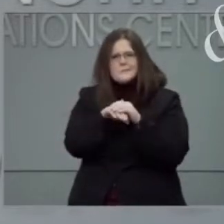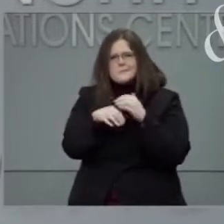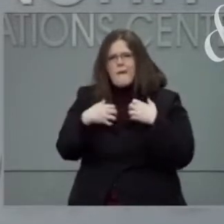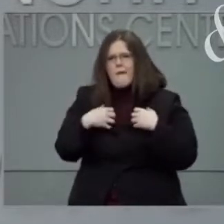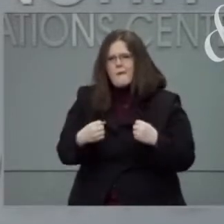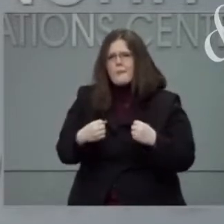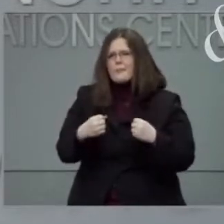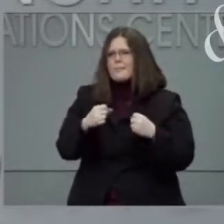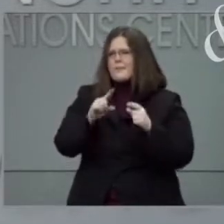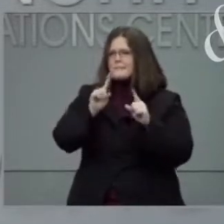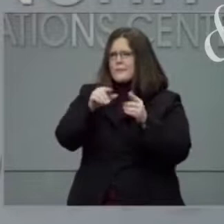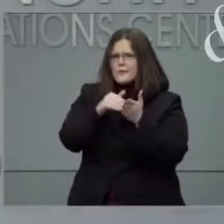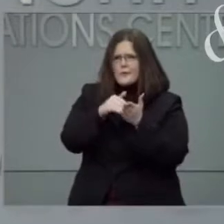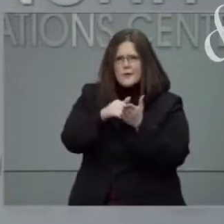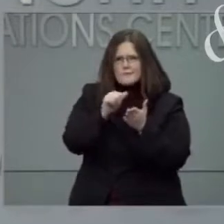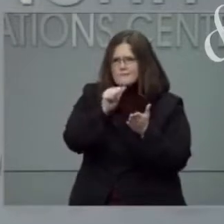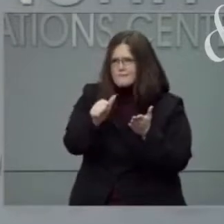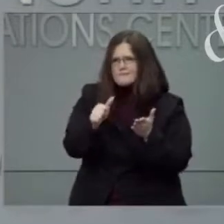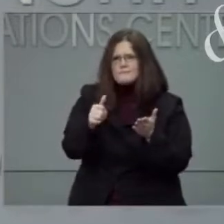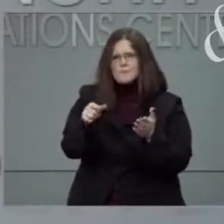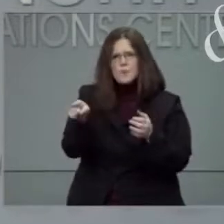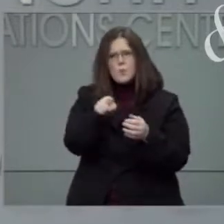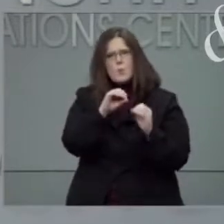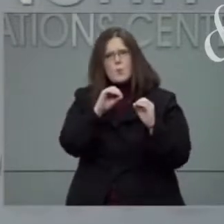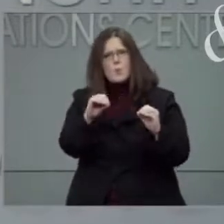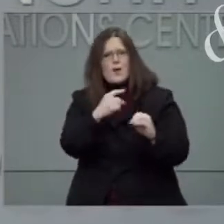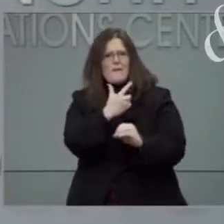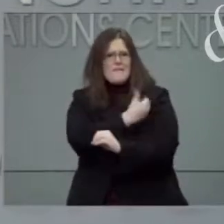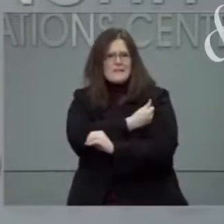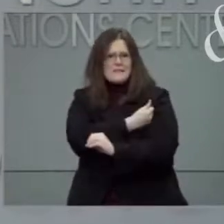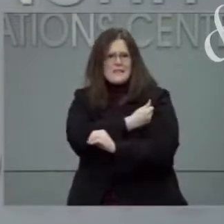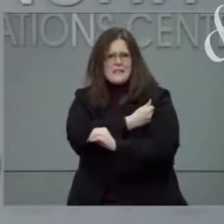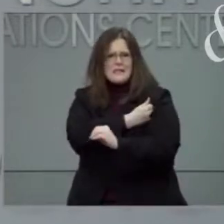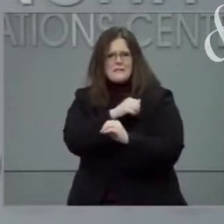and these individuals who are not vaccinated in these areas?